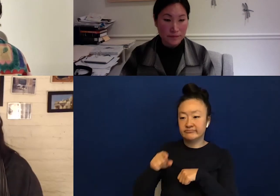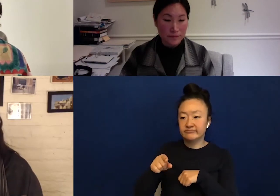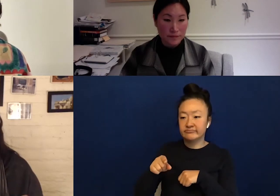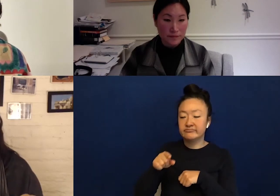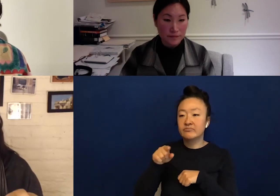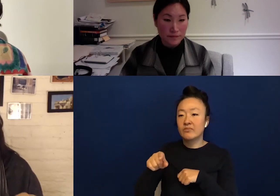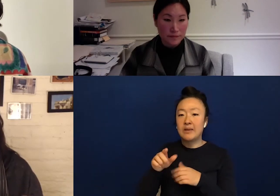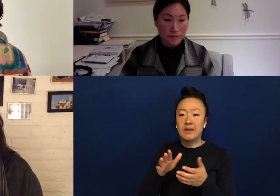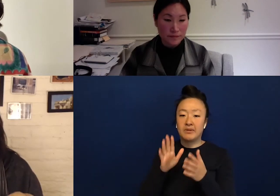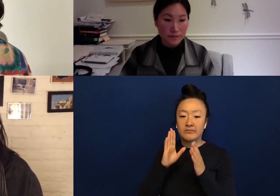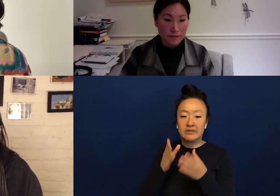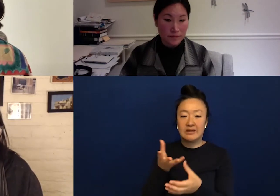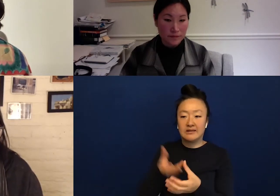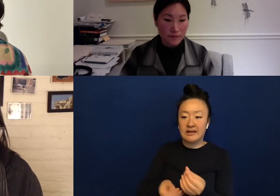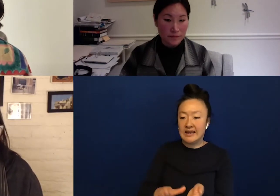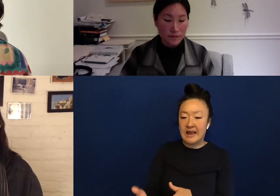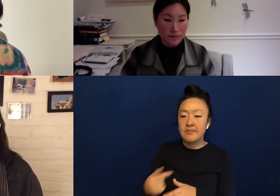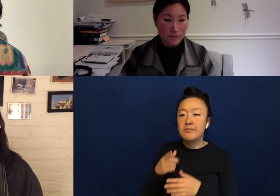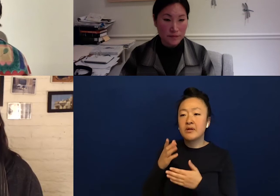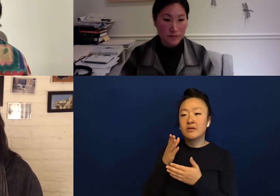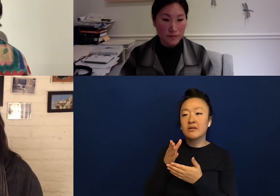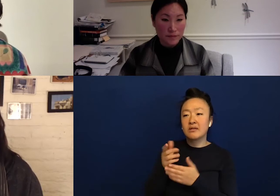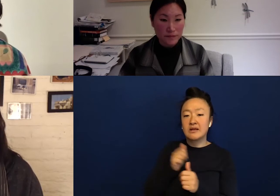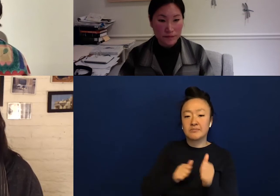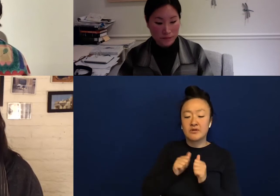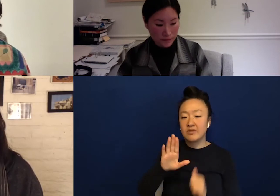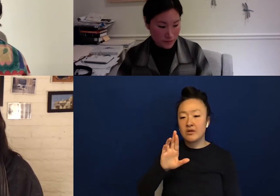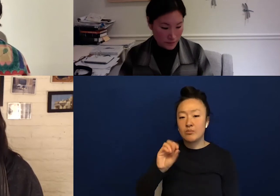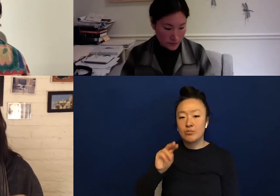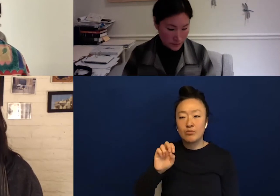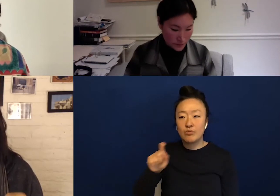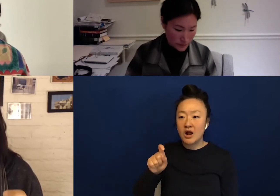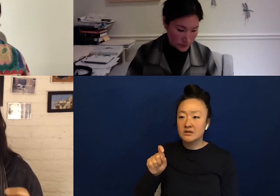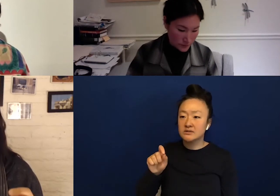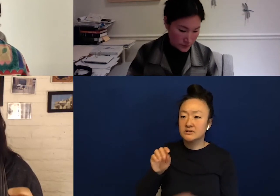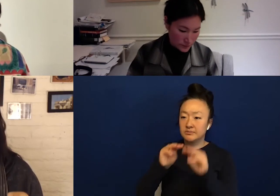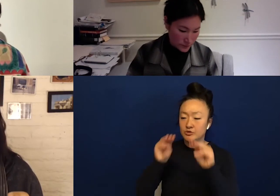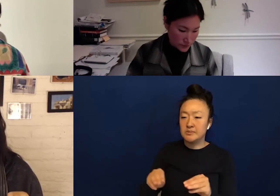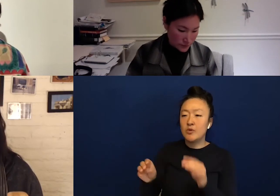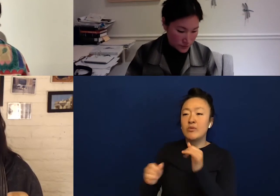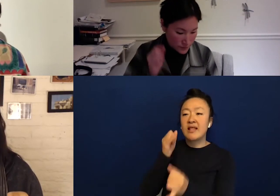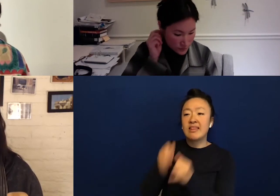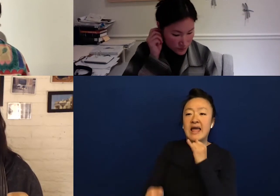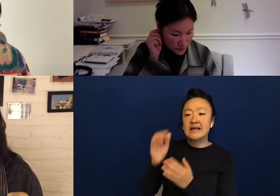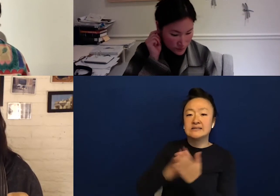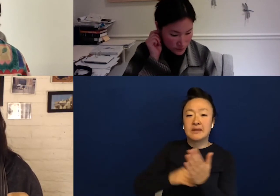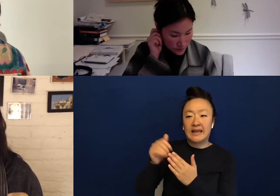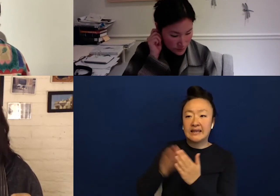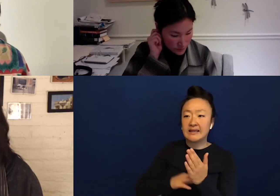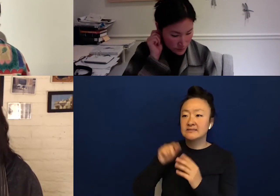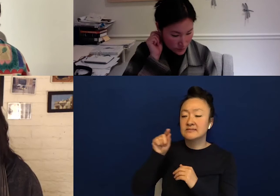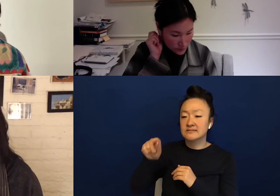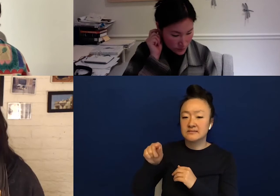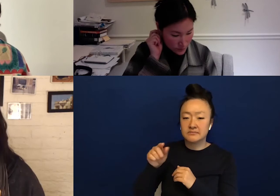little alcove at the show, is at the Bronx Museum, which were the last paintings that he made of